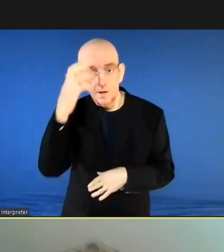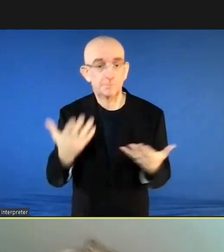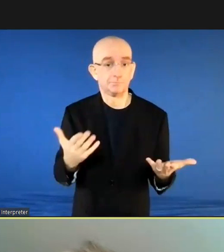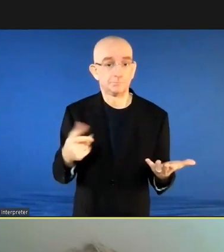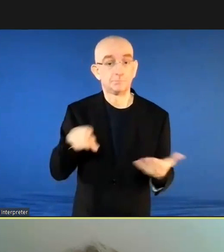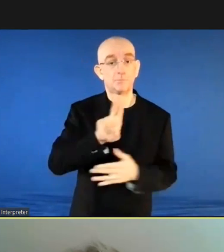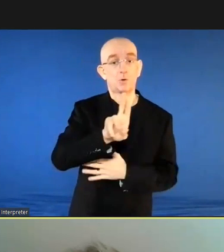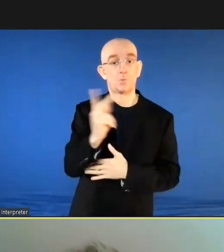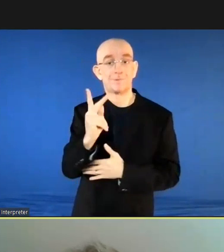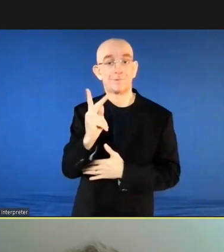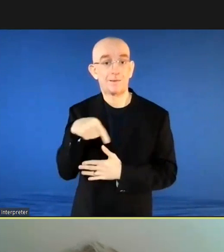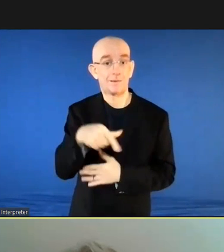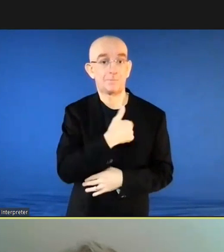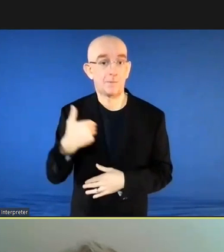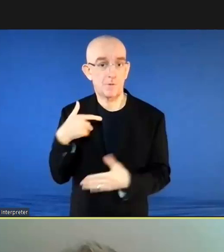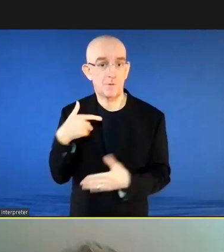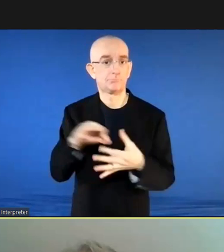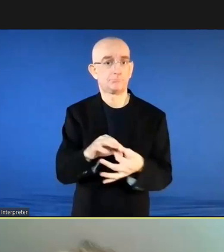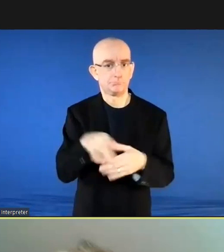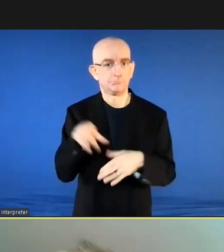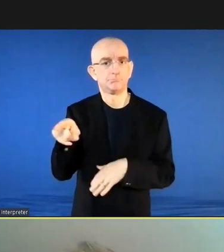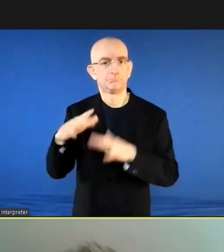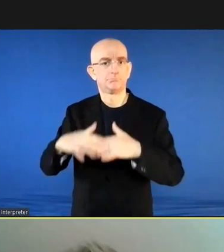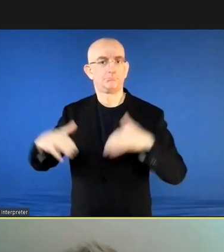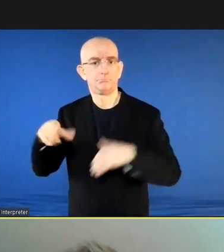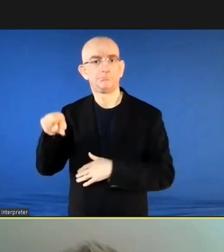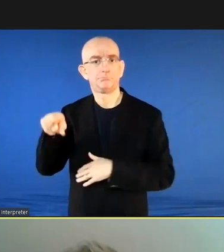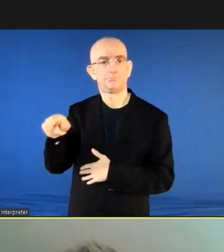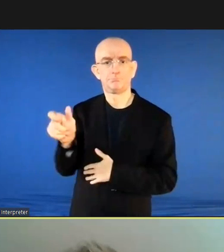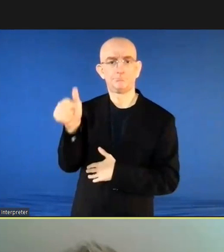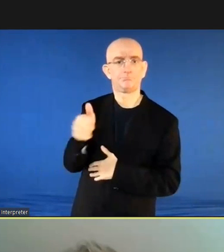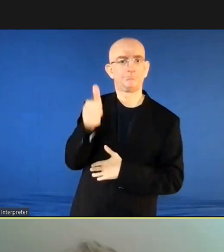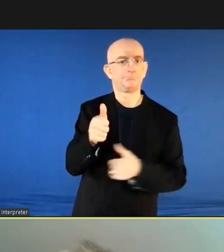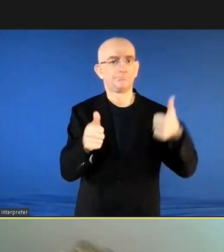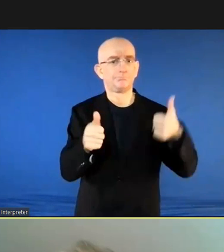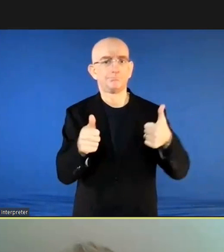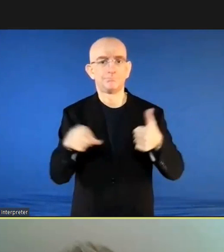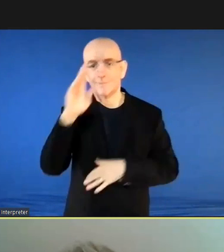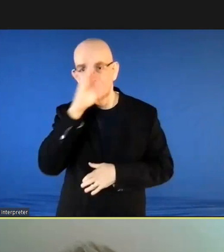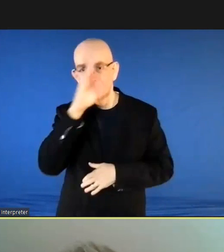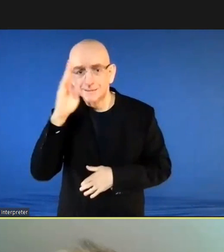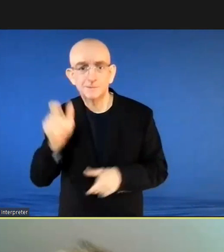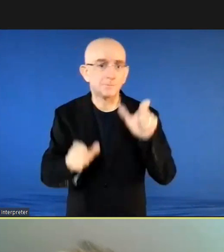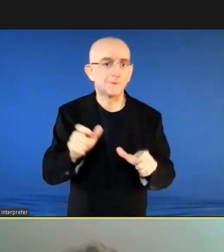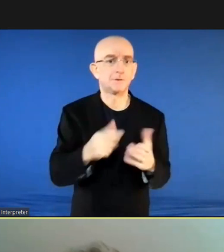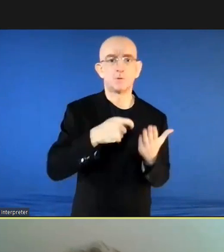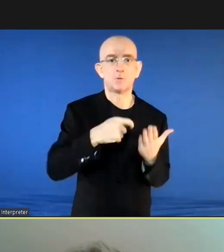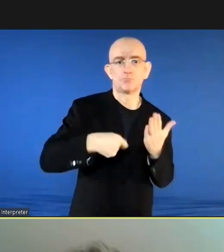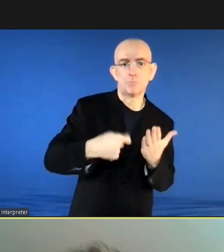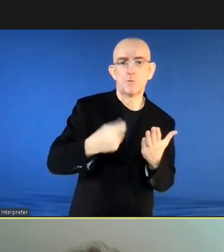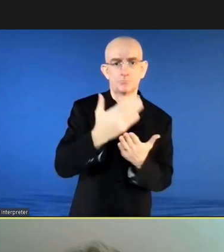academics, programme specialists, civil servants, inclusive education programme managers, teachers, people from